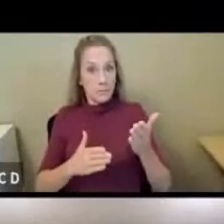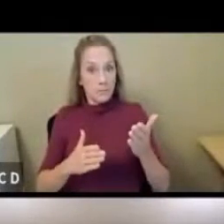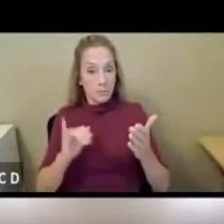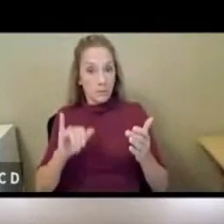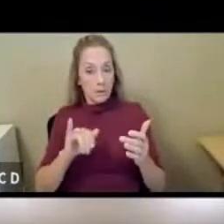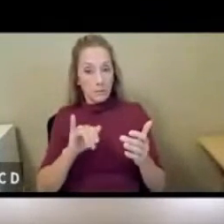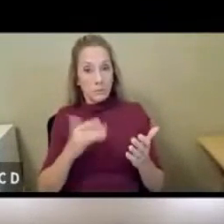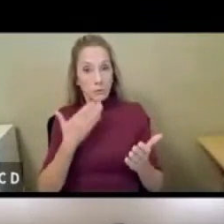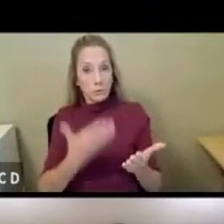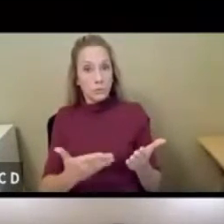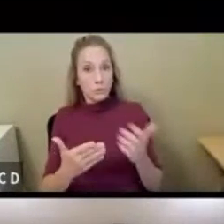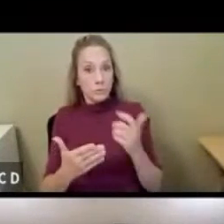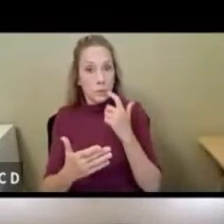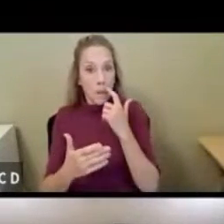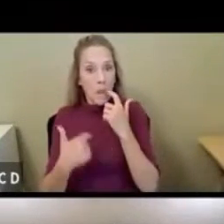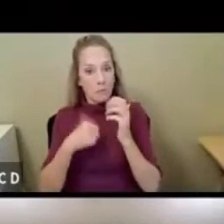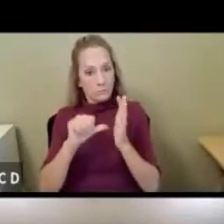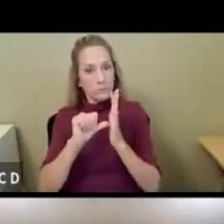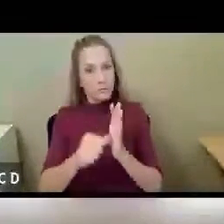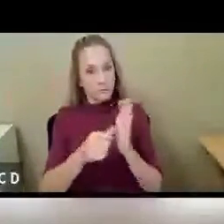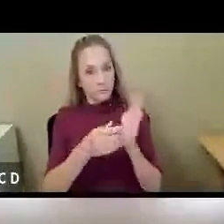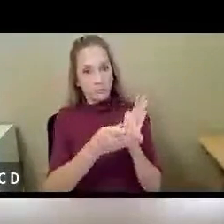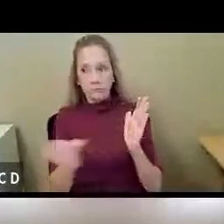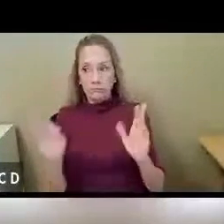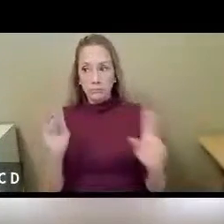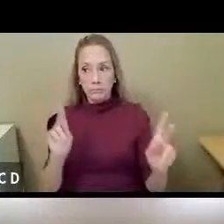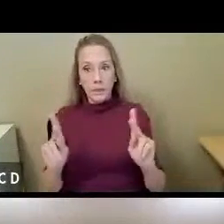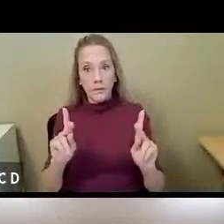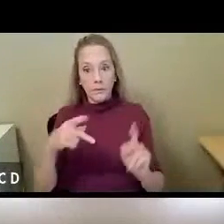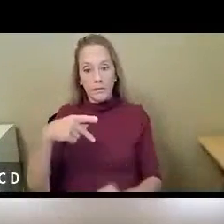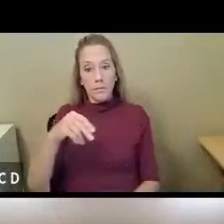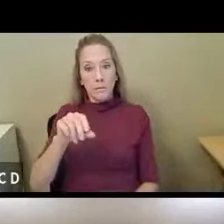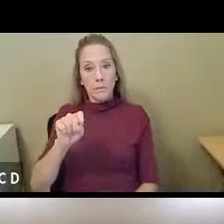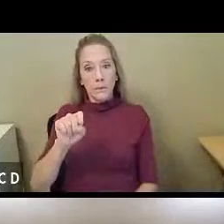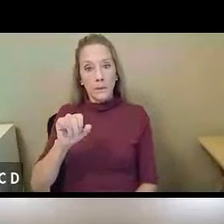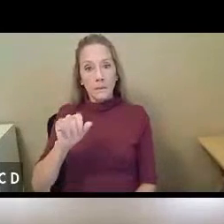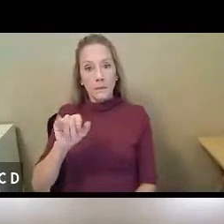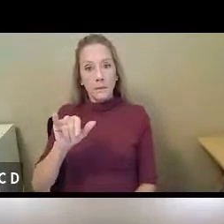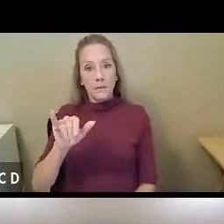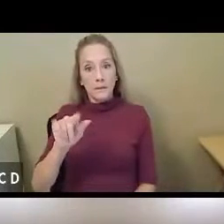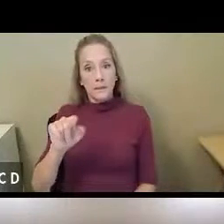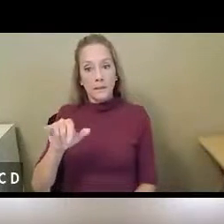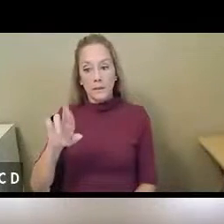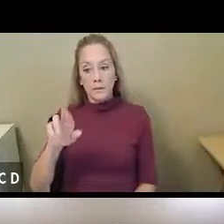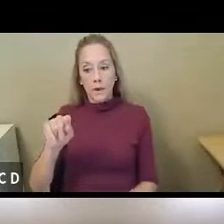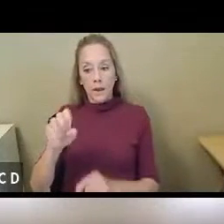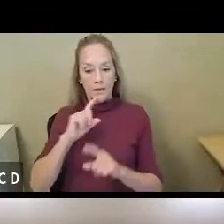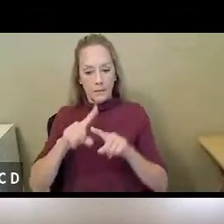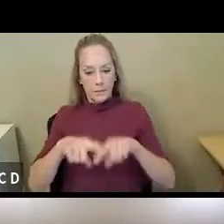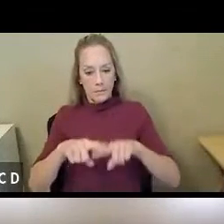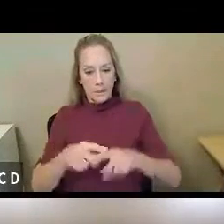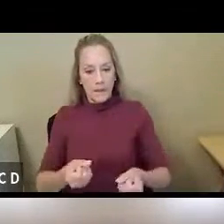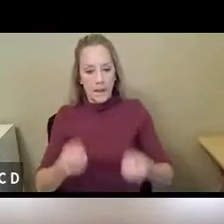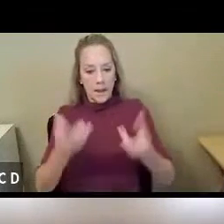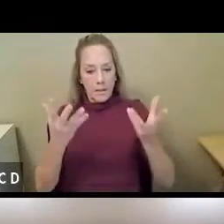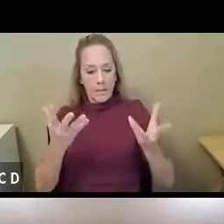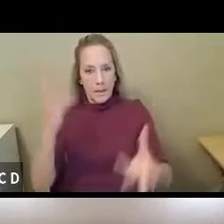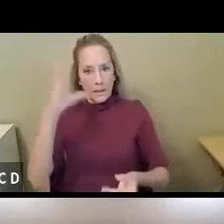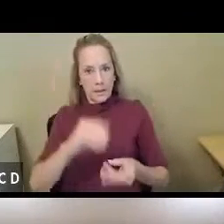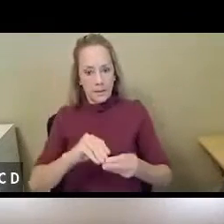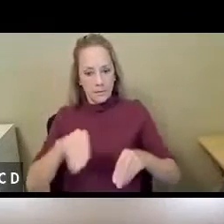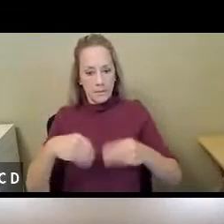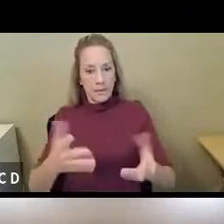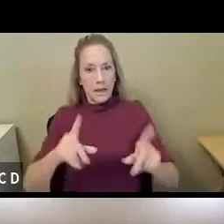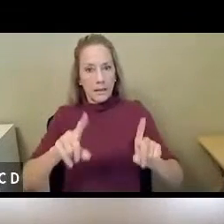that we'd really have to emphasize to the community, that positivity rate is very dependent on testing volume and can go up and down depending on who